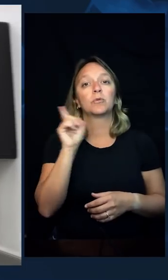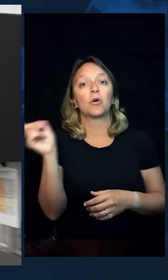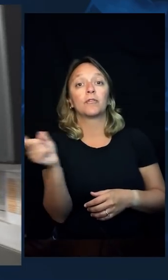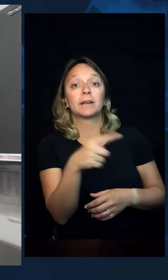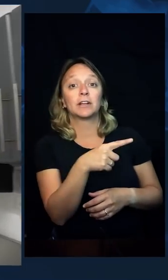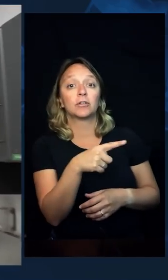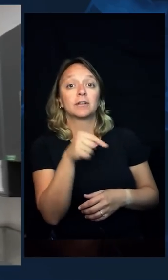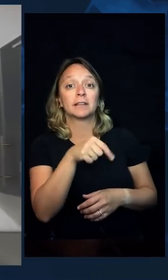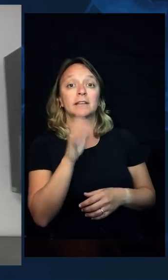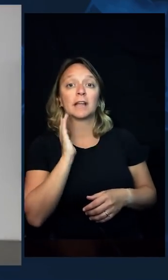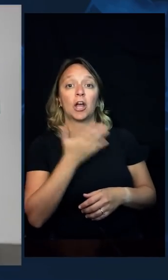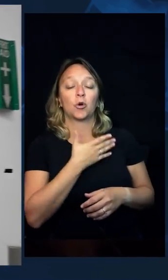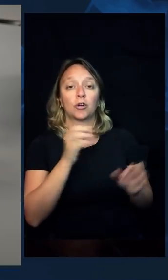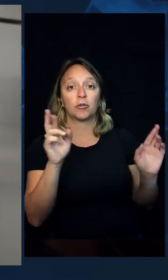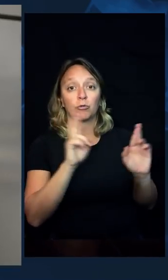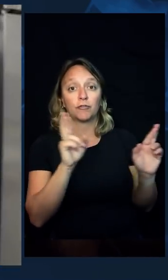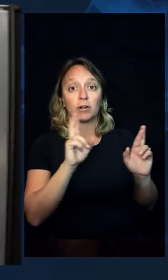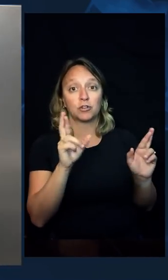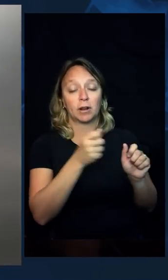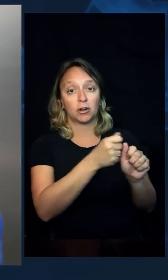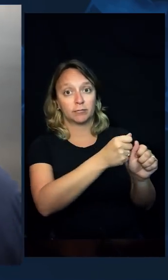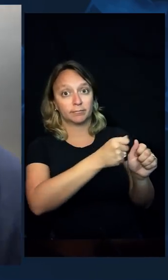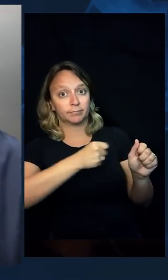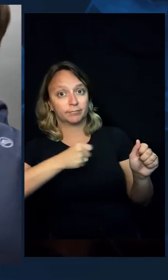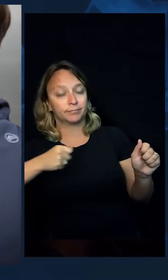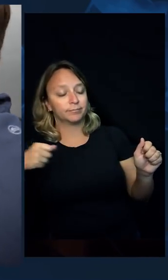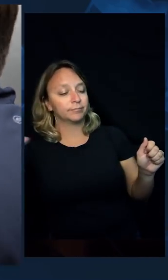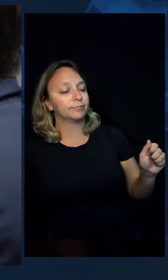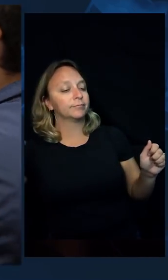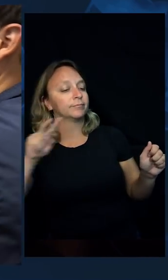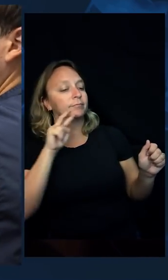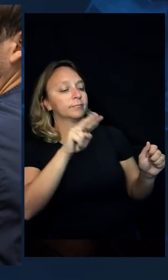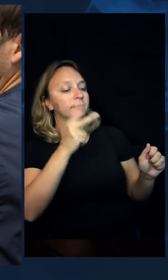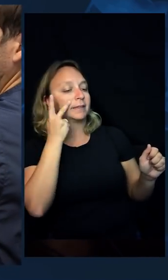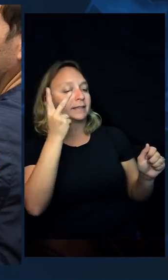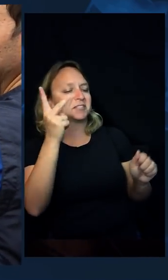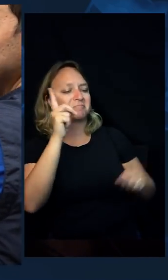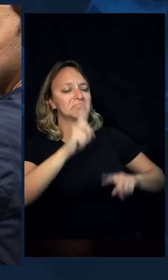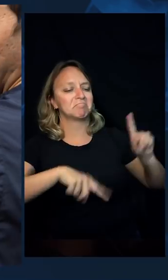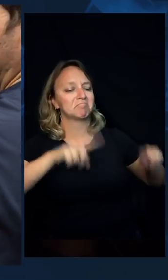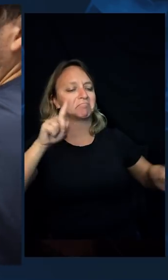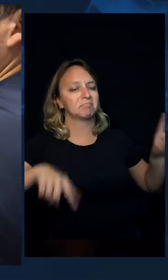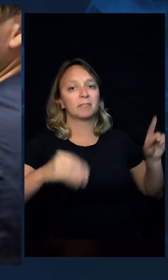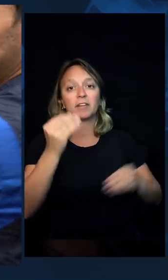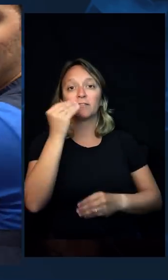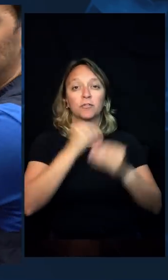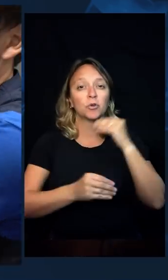is going to be our fridge. Now in here, you'll see a wide variety of food.